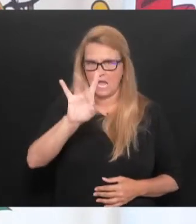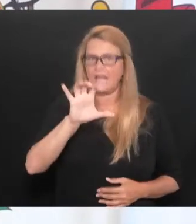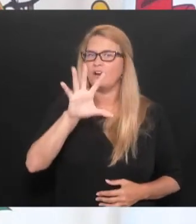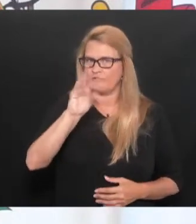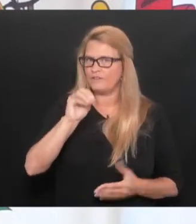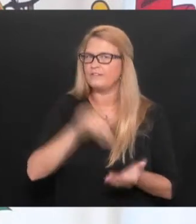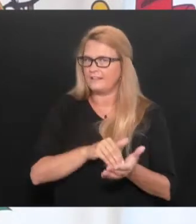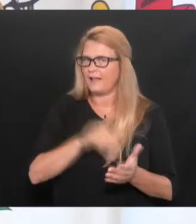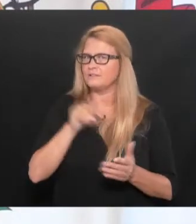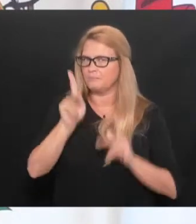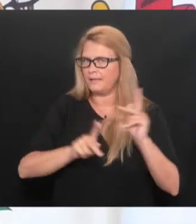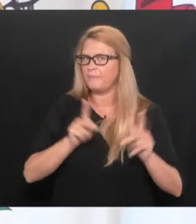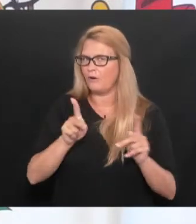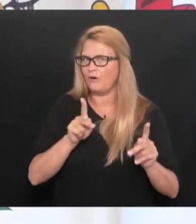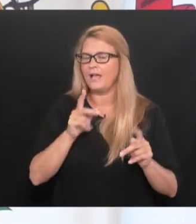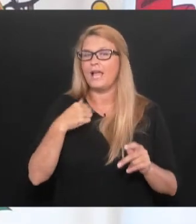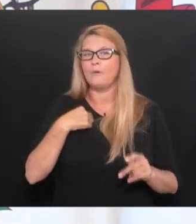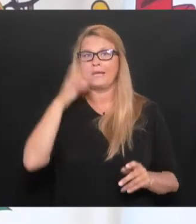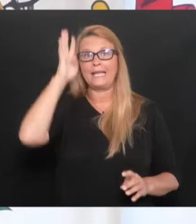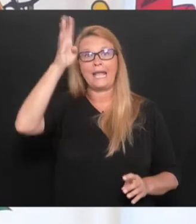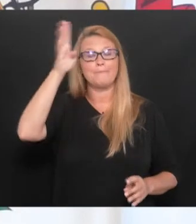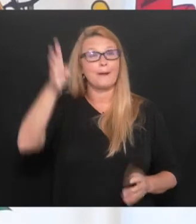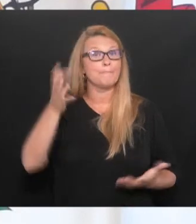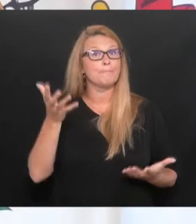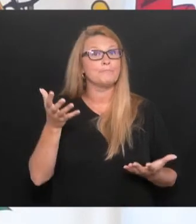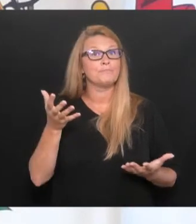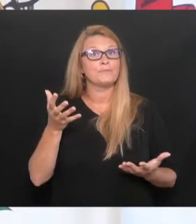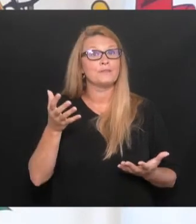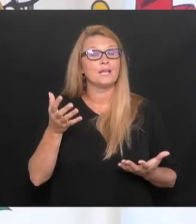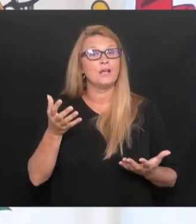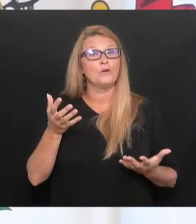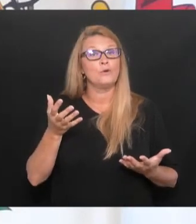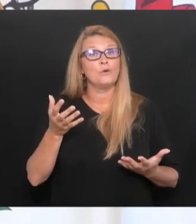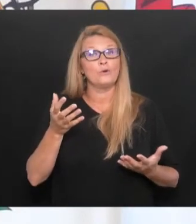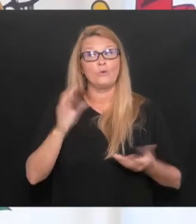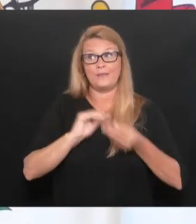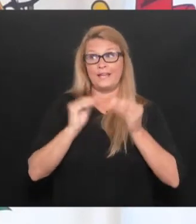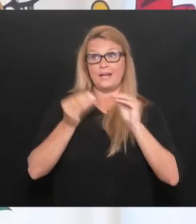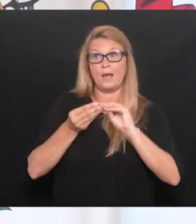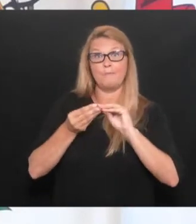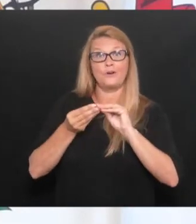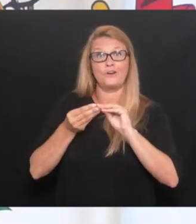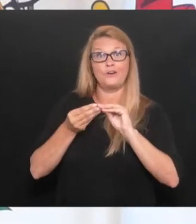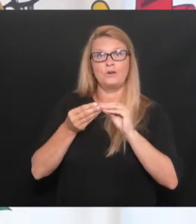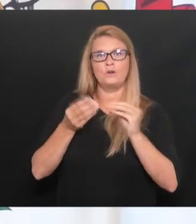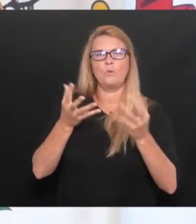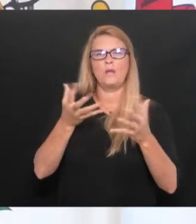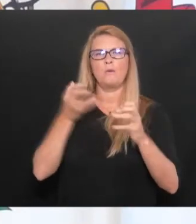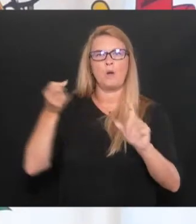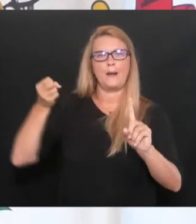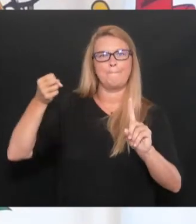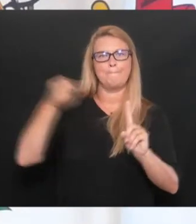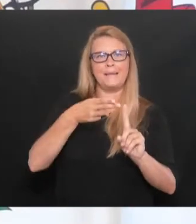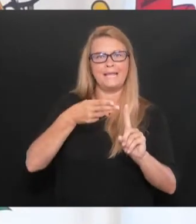850,000 people. And we came up to a number that said we want to beat